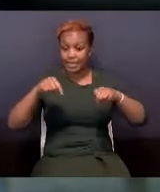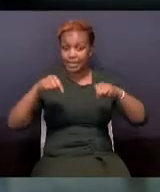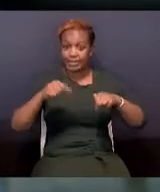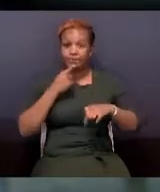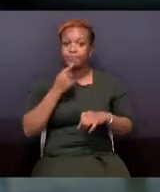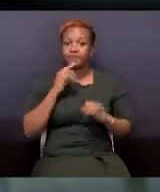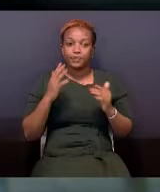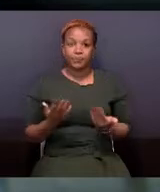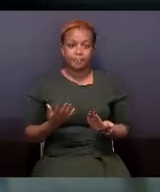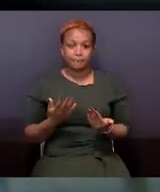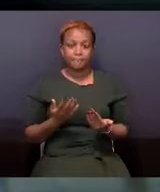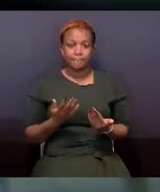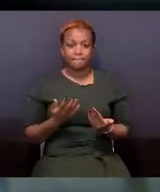said,